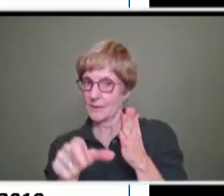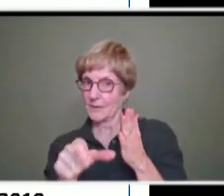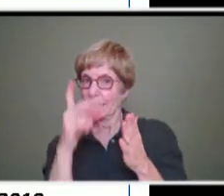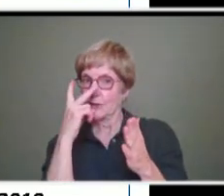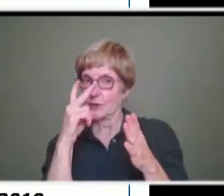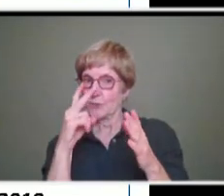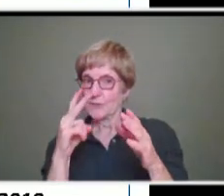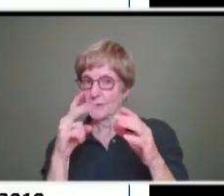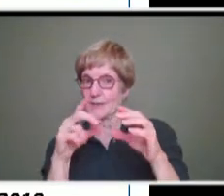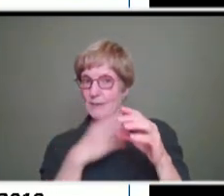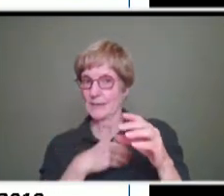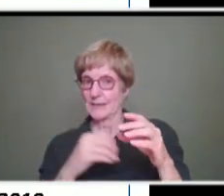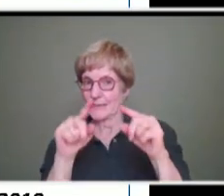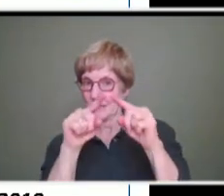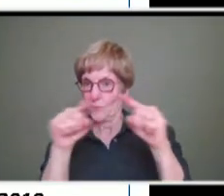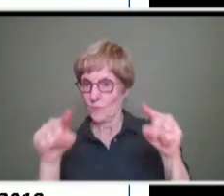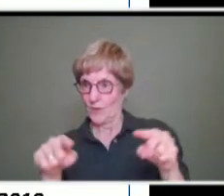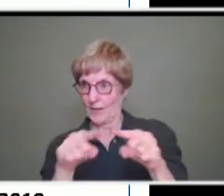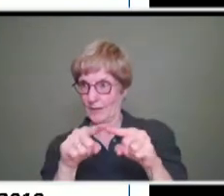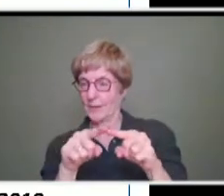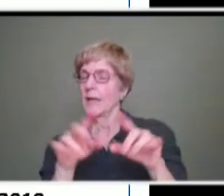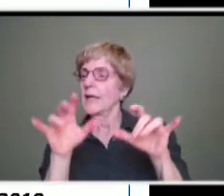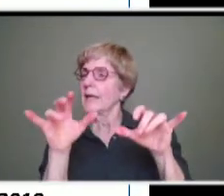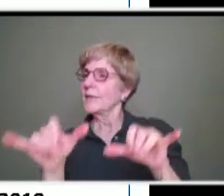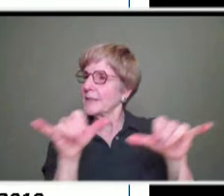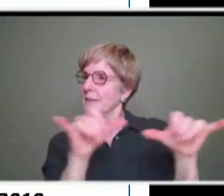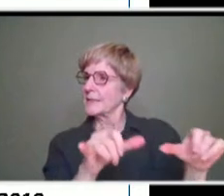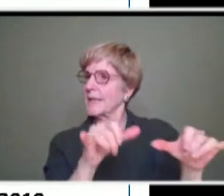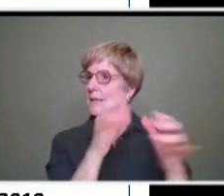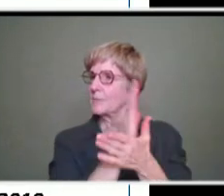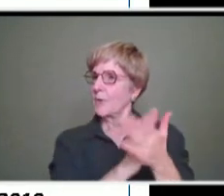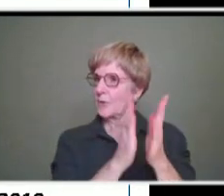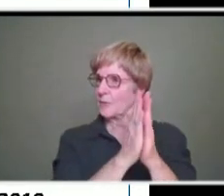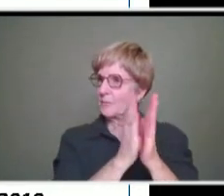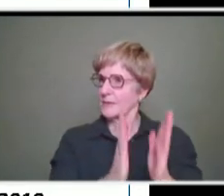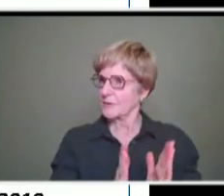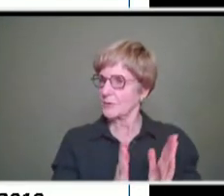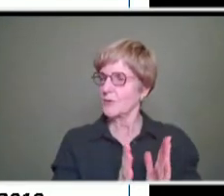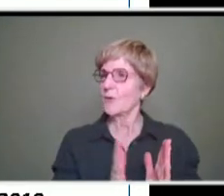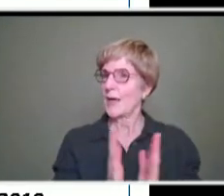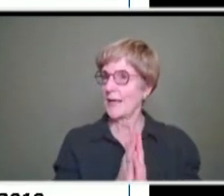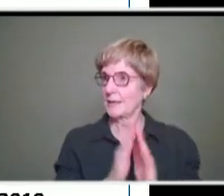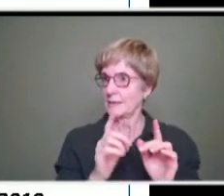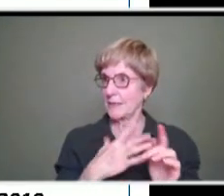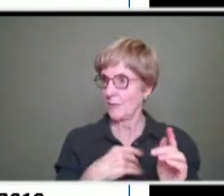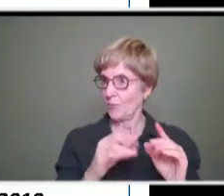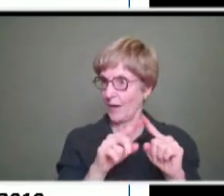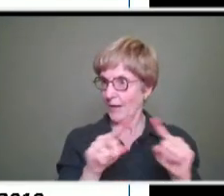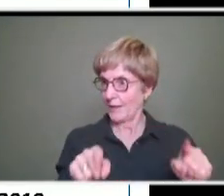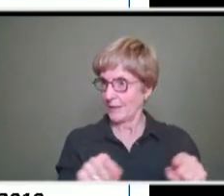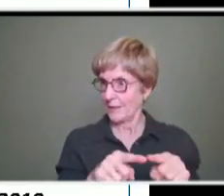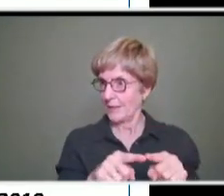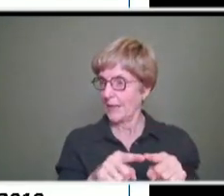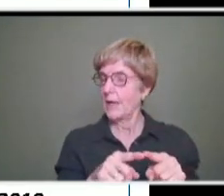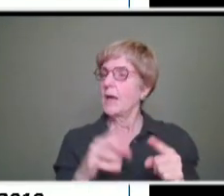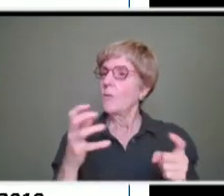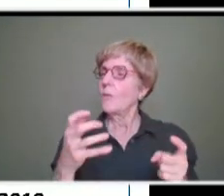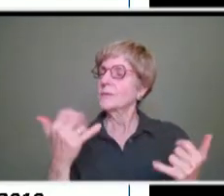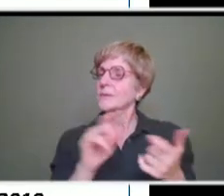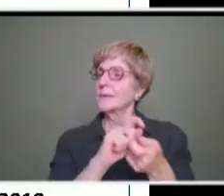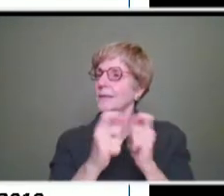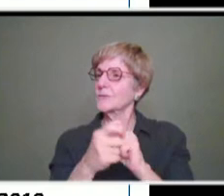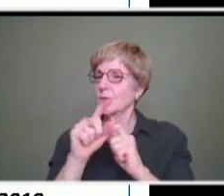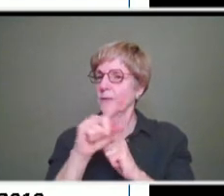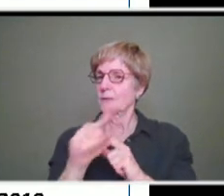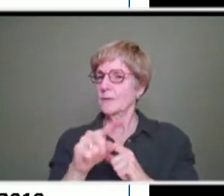outlined in white the same person the petitioner owns the area outlined at White in white and thus is seeking to rezone all of